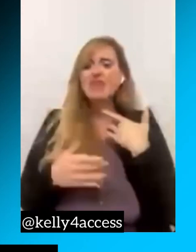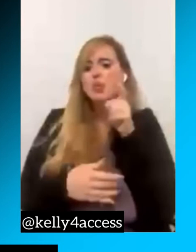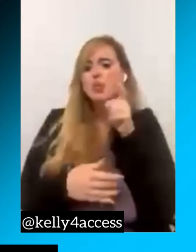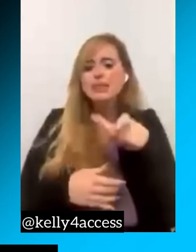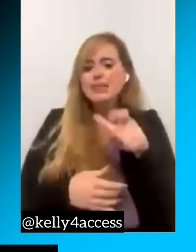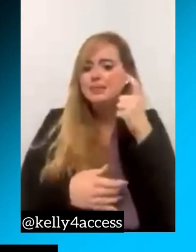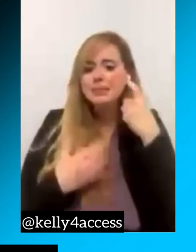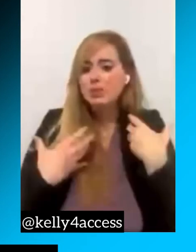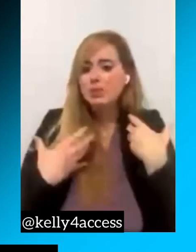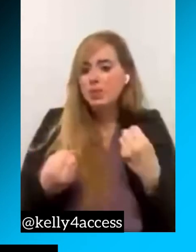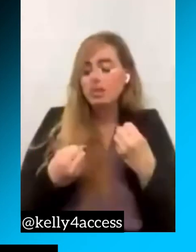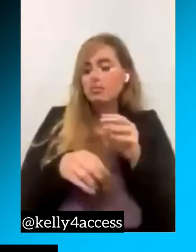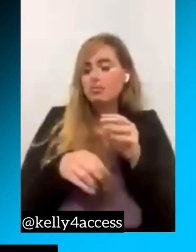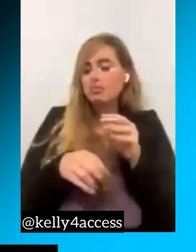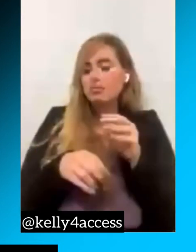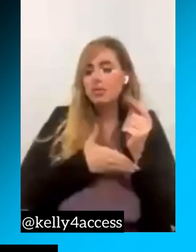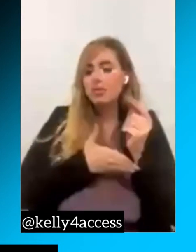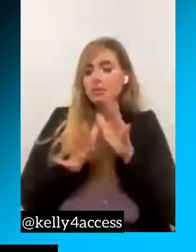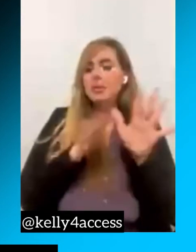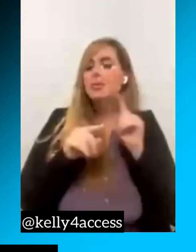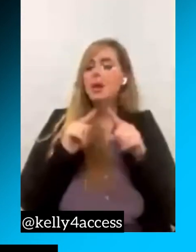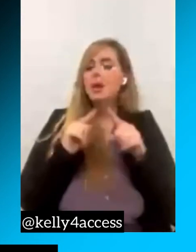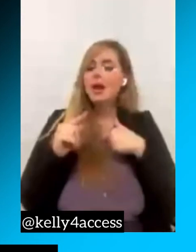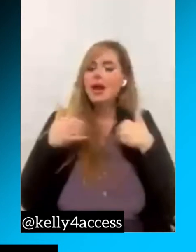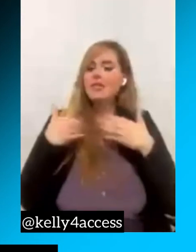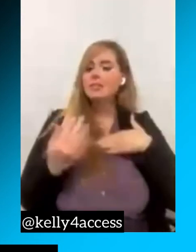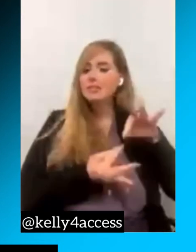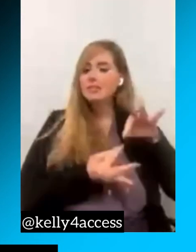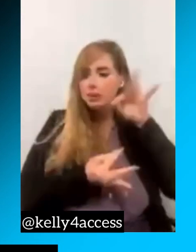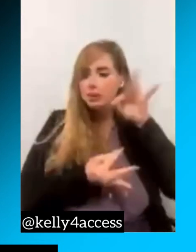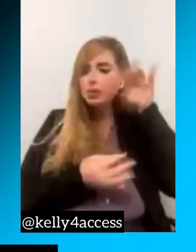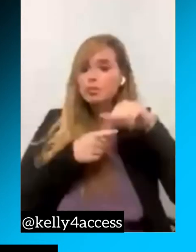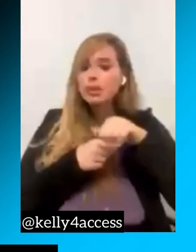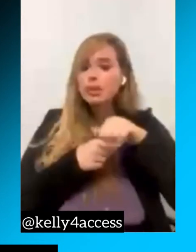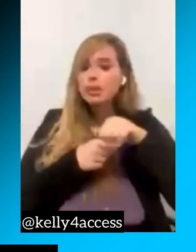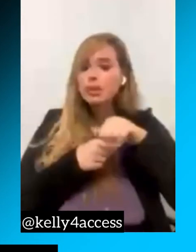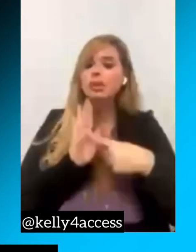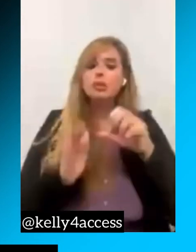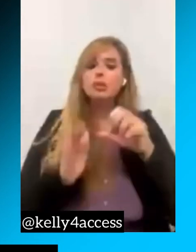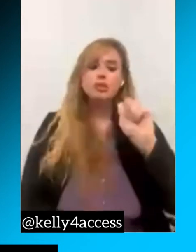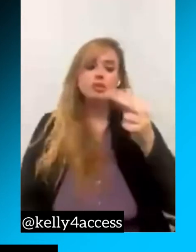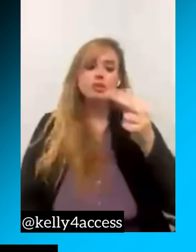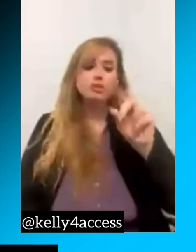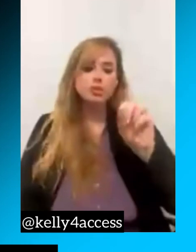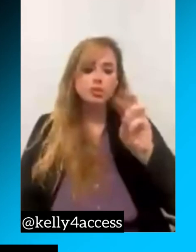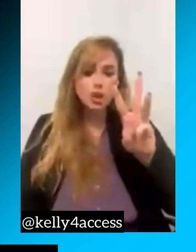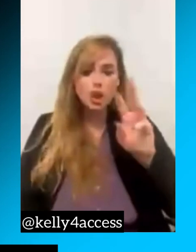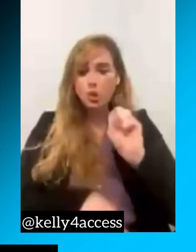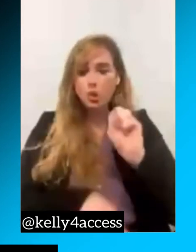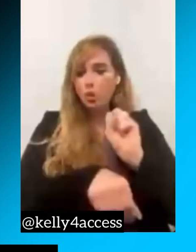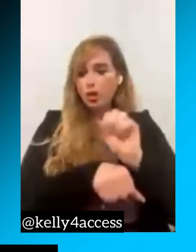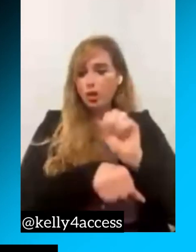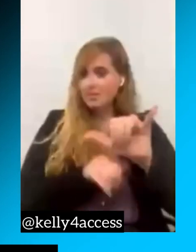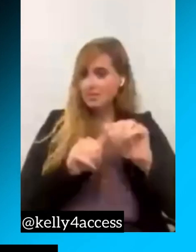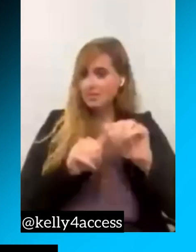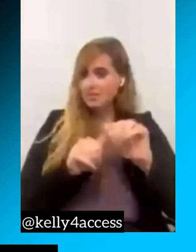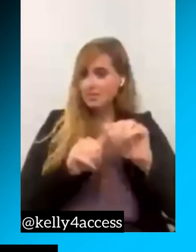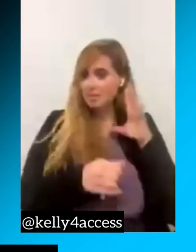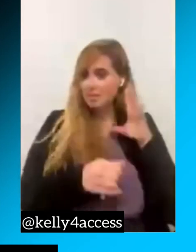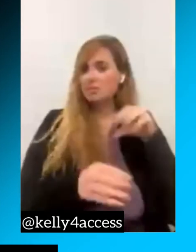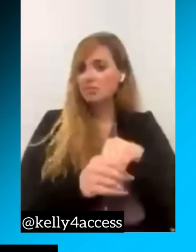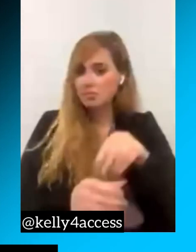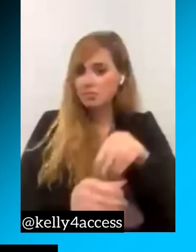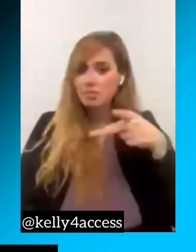it. But I have my spiritual practices like shadow work, for example, and that's actually how I got into polyamory, that I